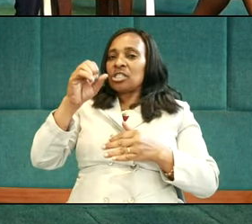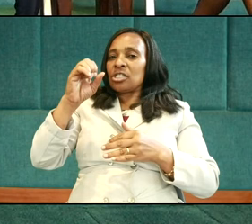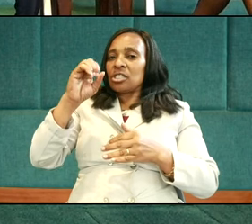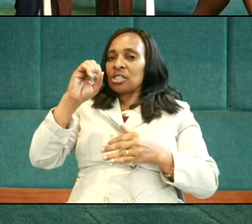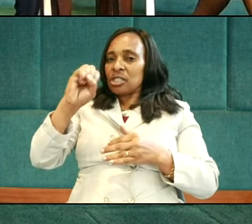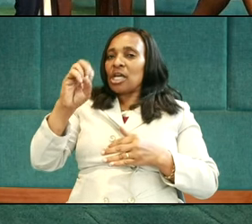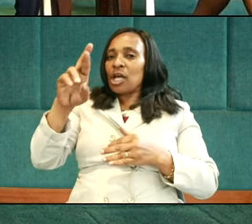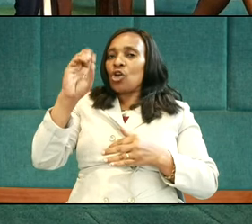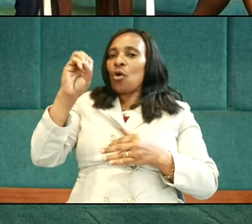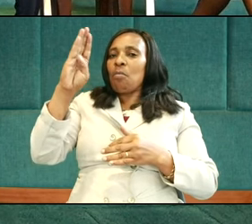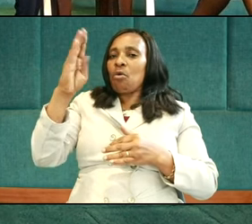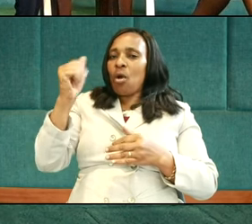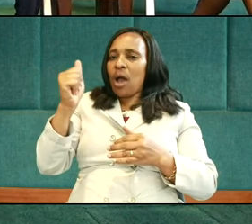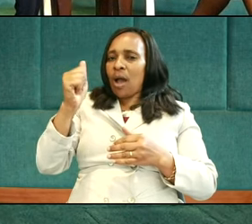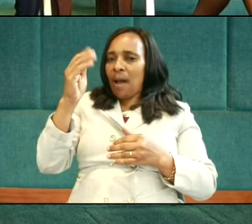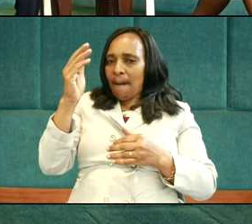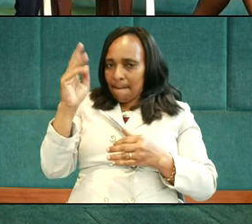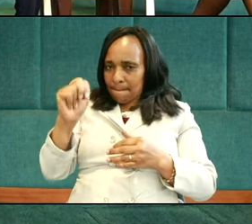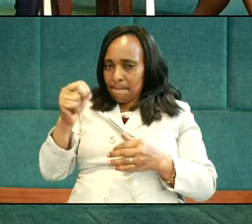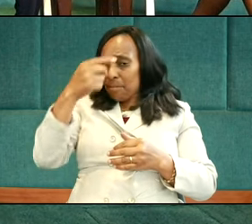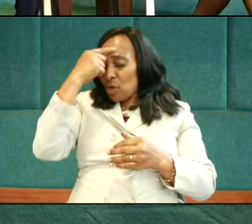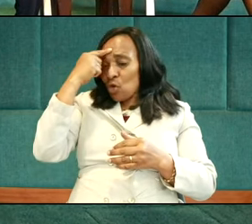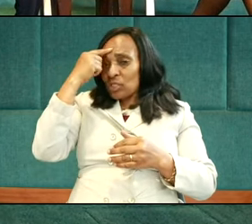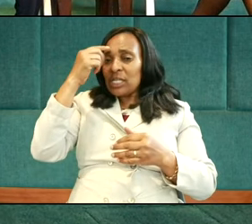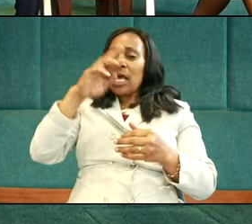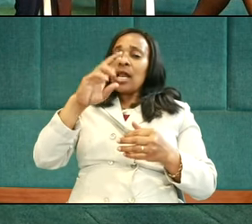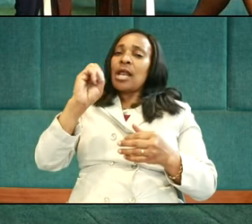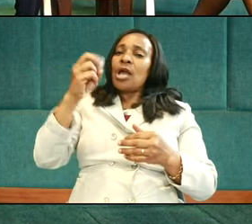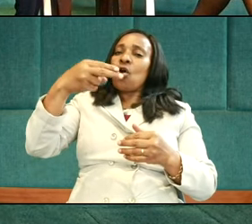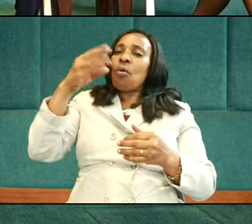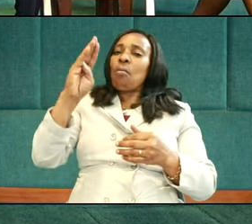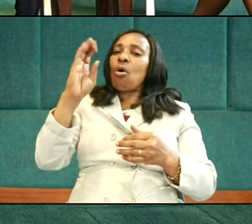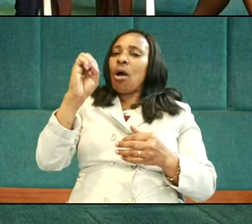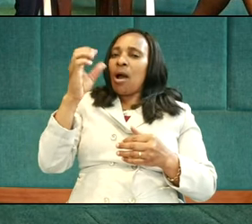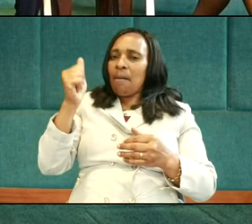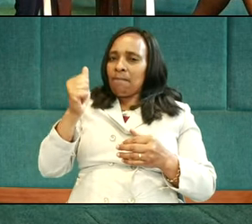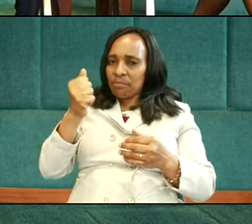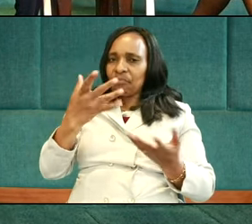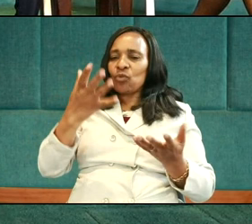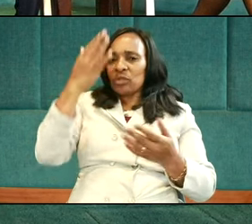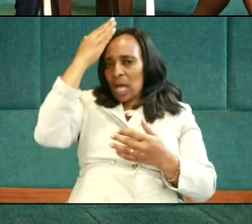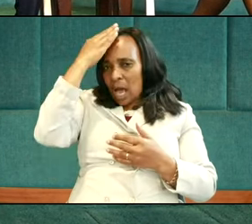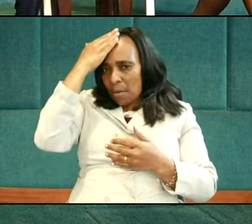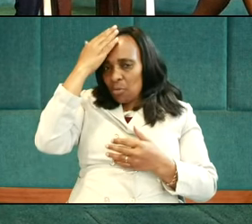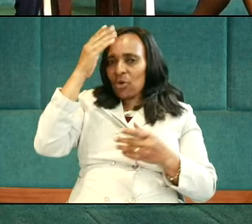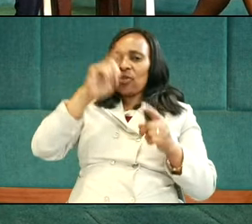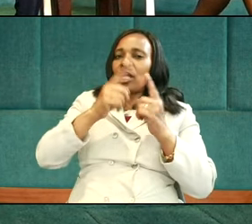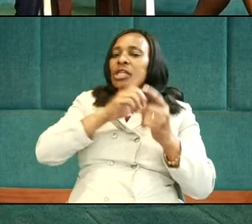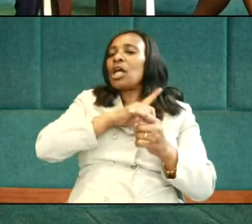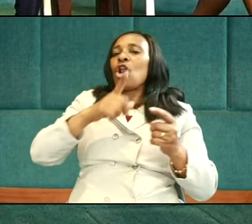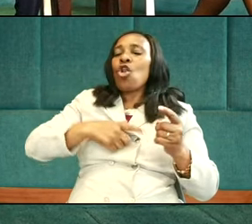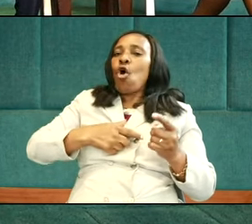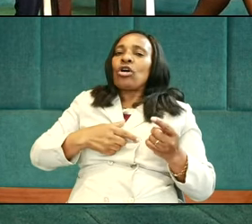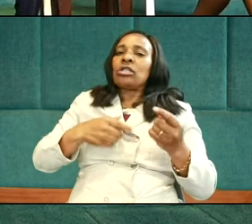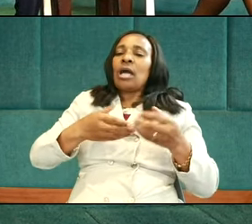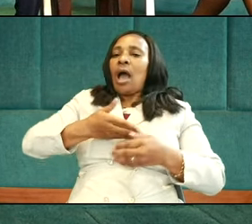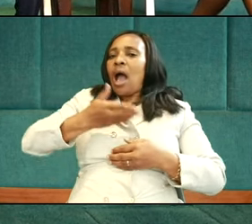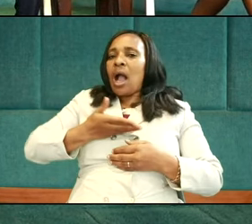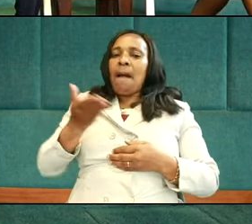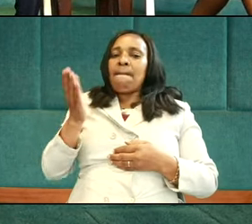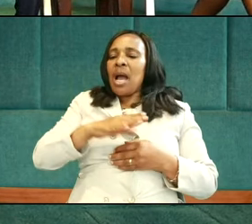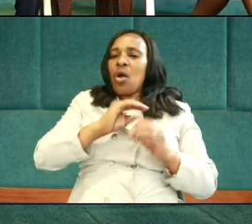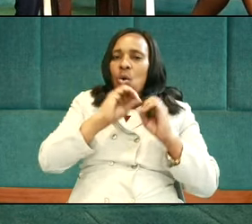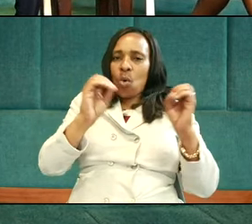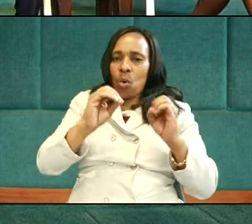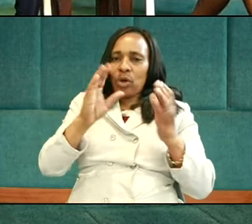Because Rehoboam humbled himself, the Lord's anger turned from him, and he was not totally destroyed. King